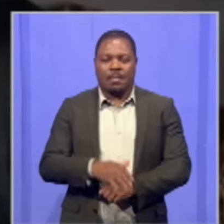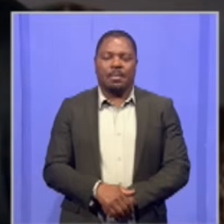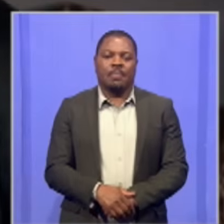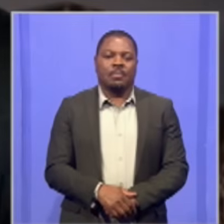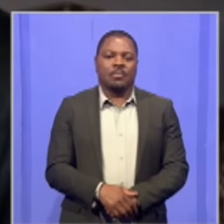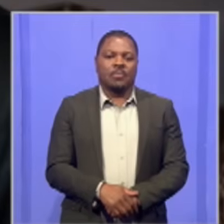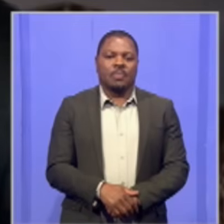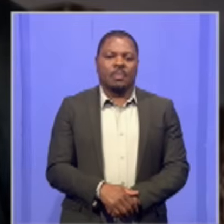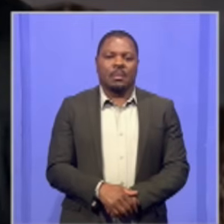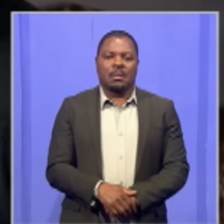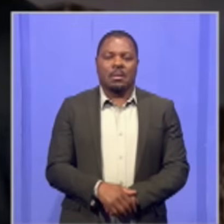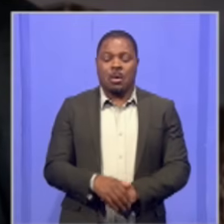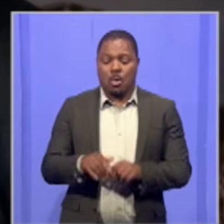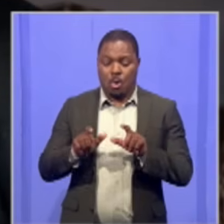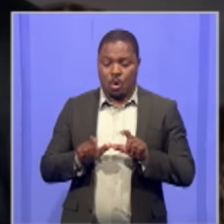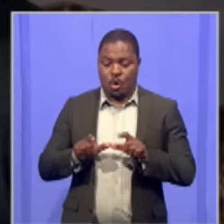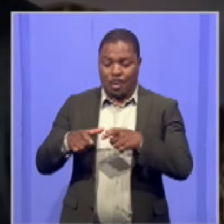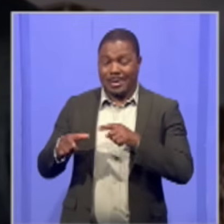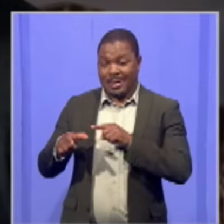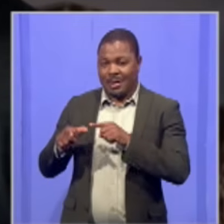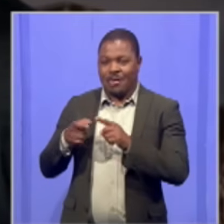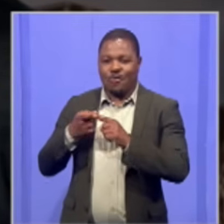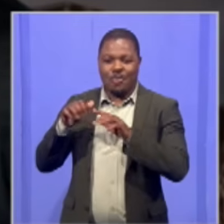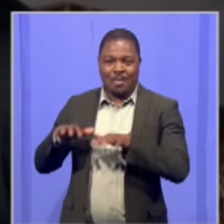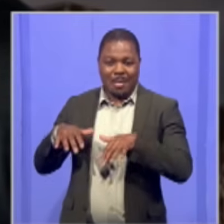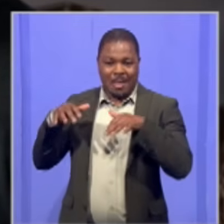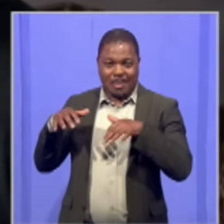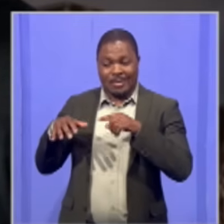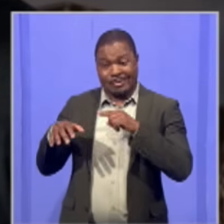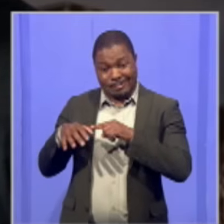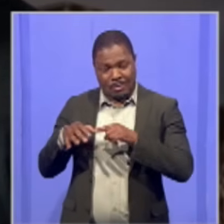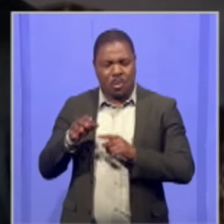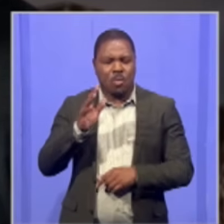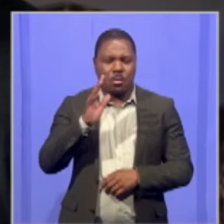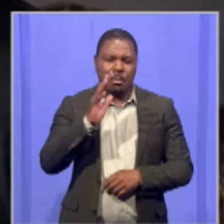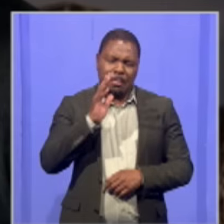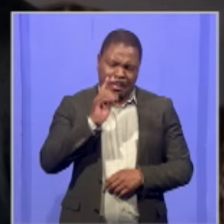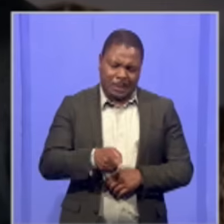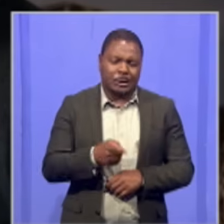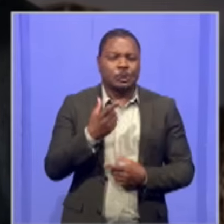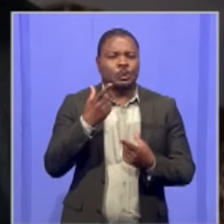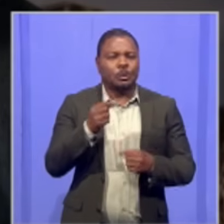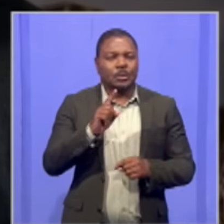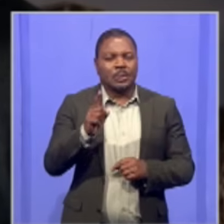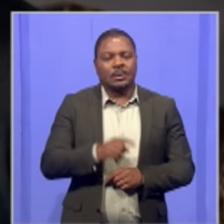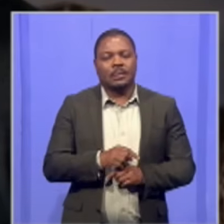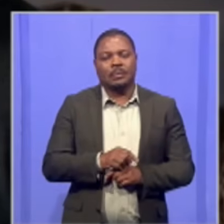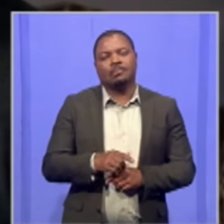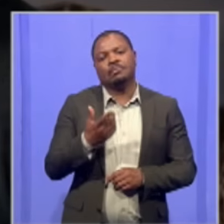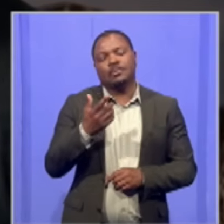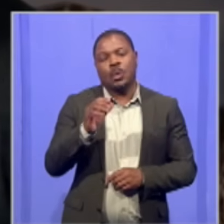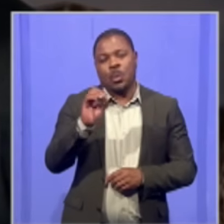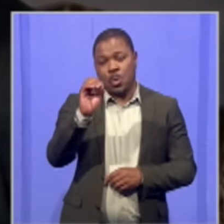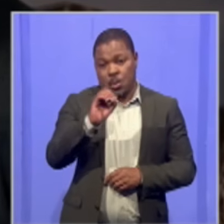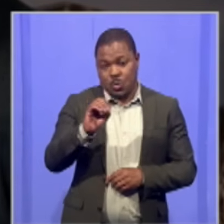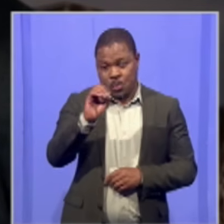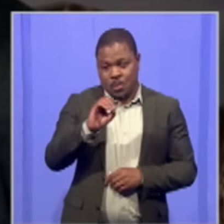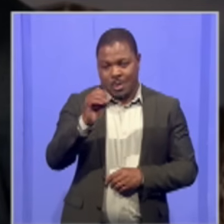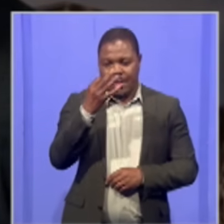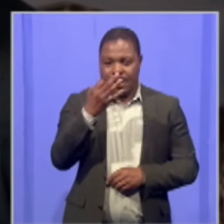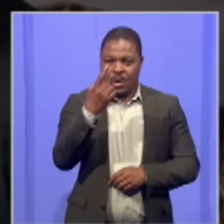This committee is supposed to report by the no later but than